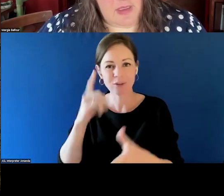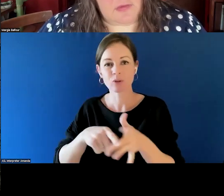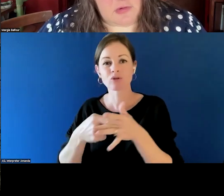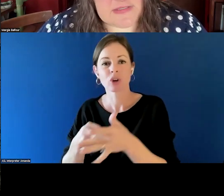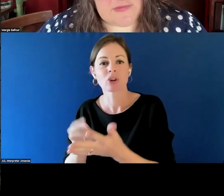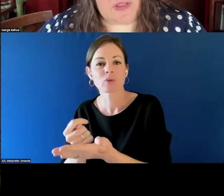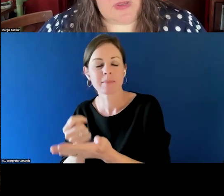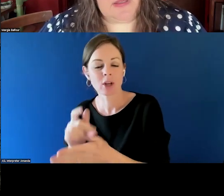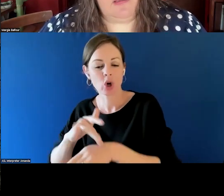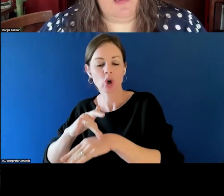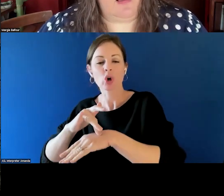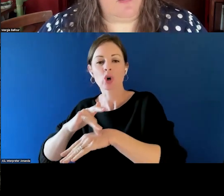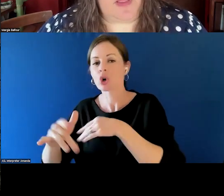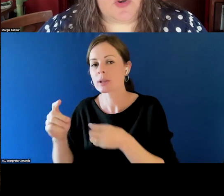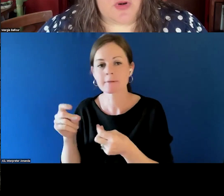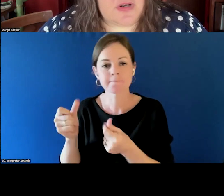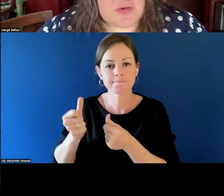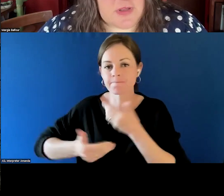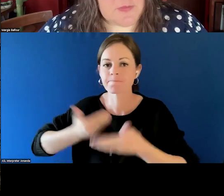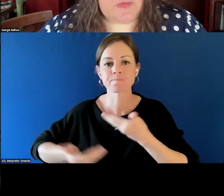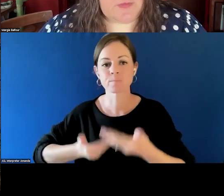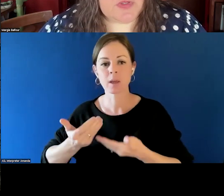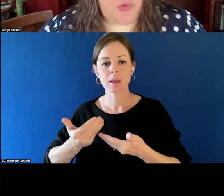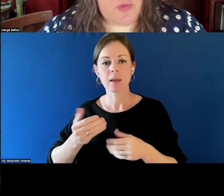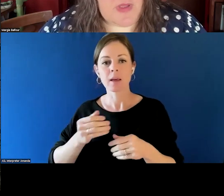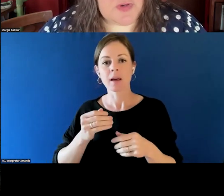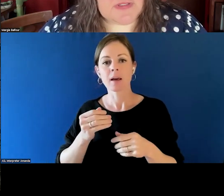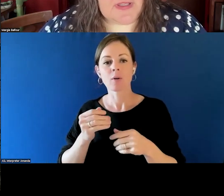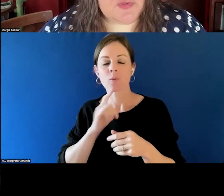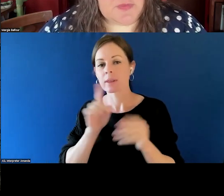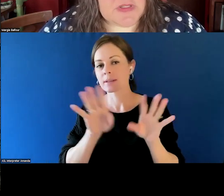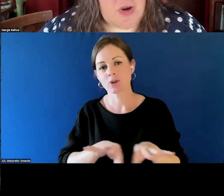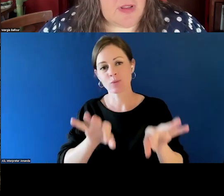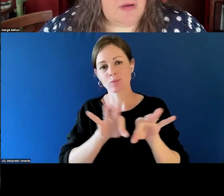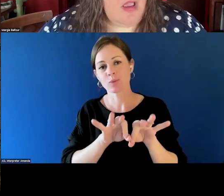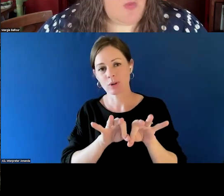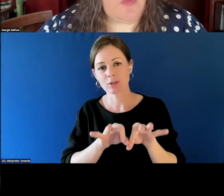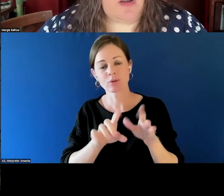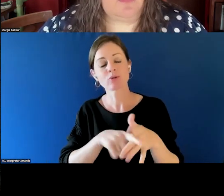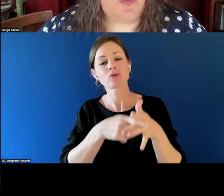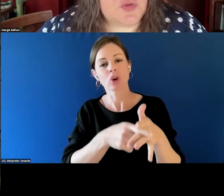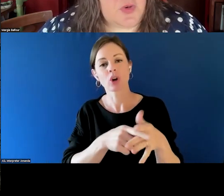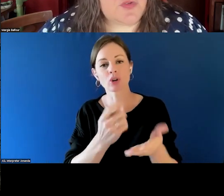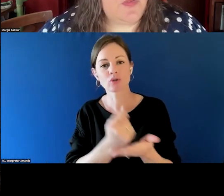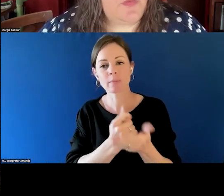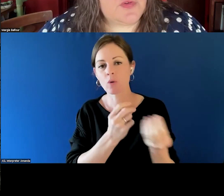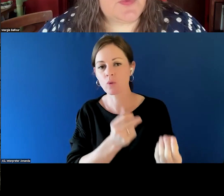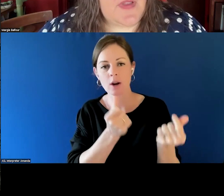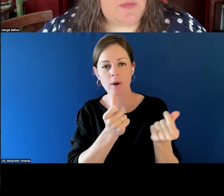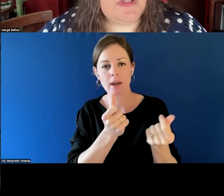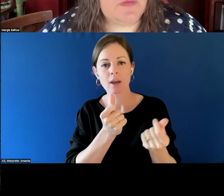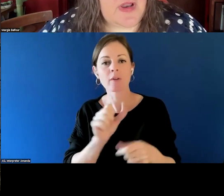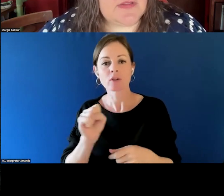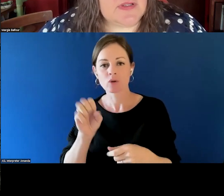early and aggressively, meaning like our door to doctor time is one of our most important metrics to get treatment started. We've got our social workers on the phones